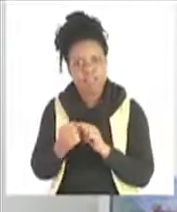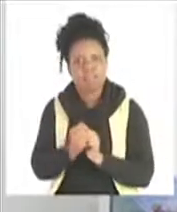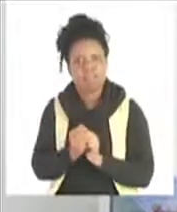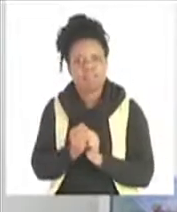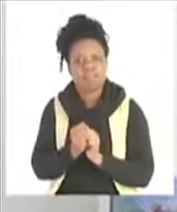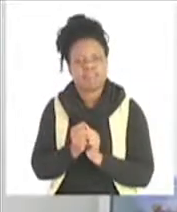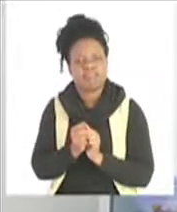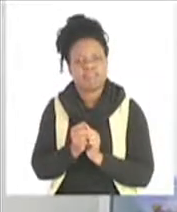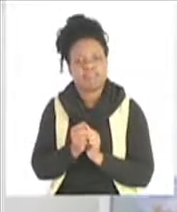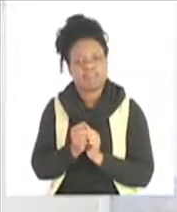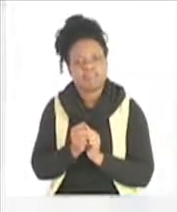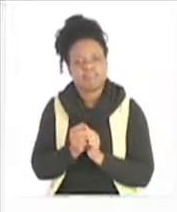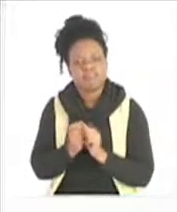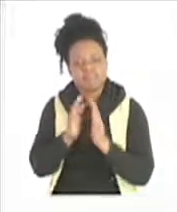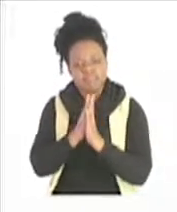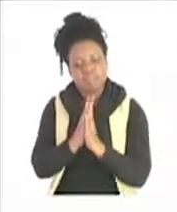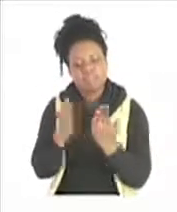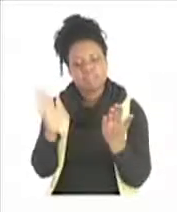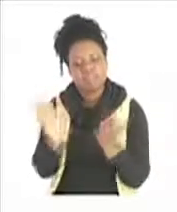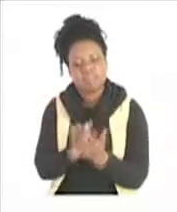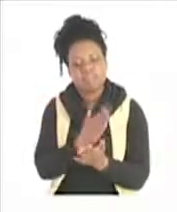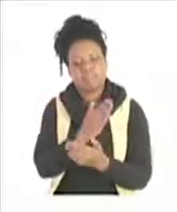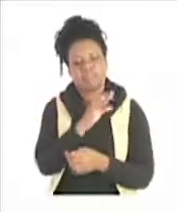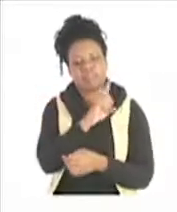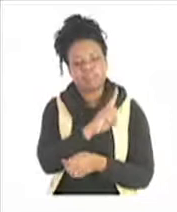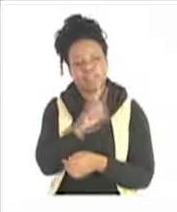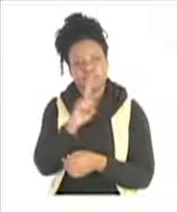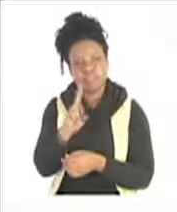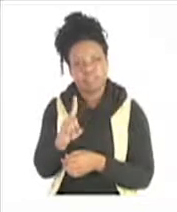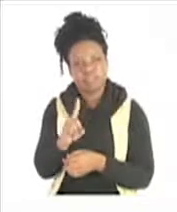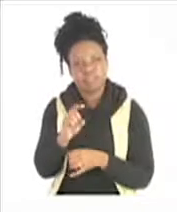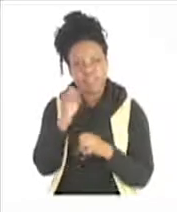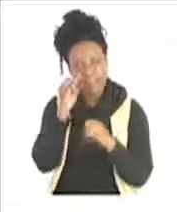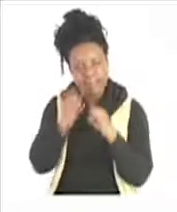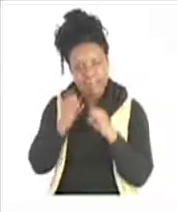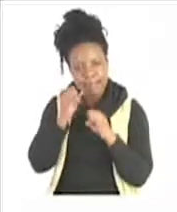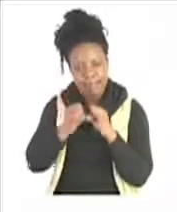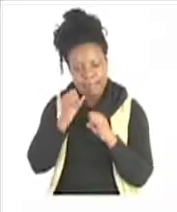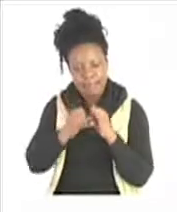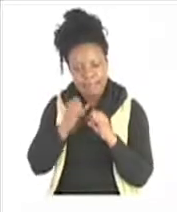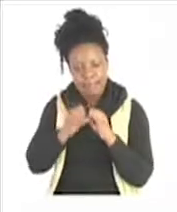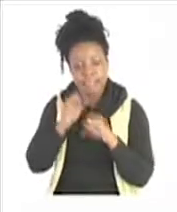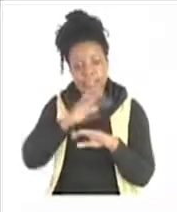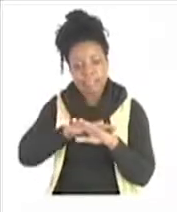back to page 11, and then we try the last example together.